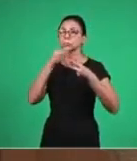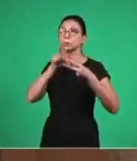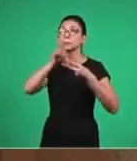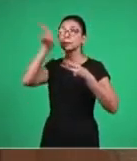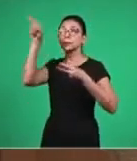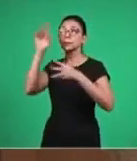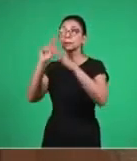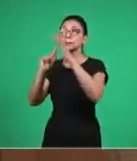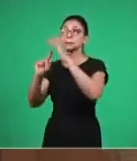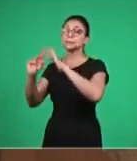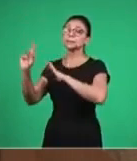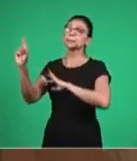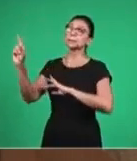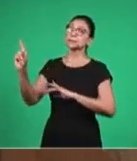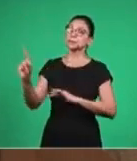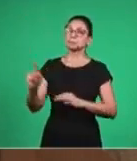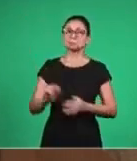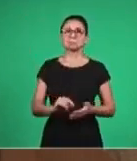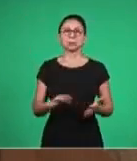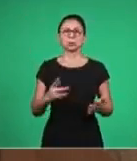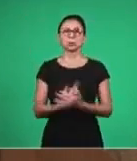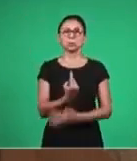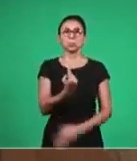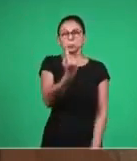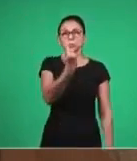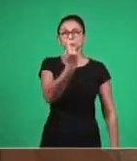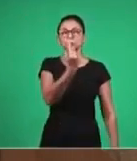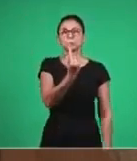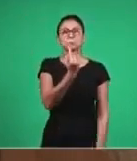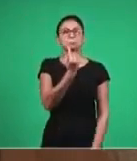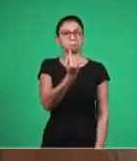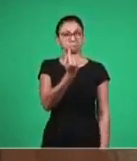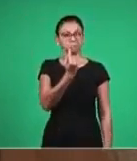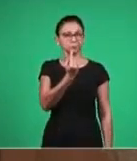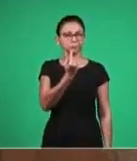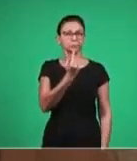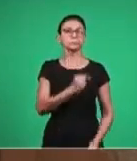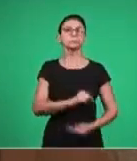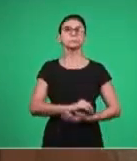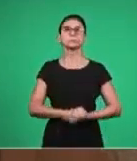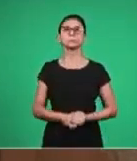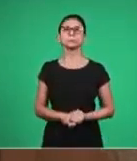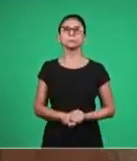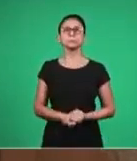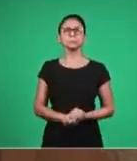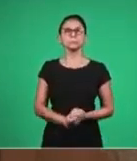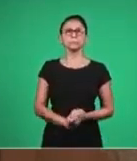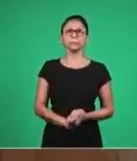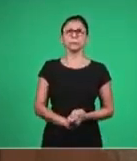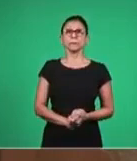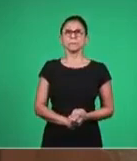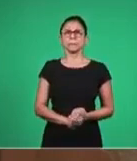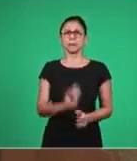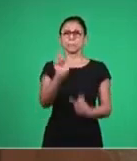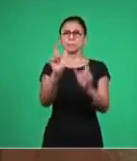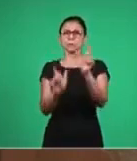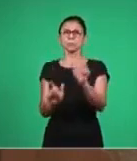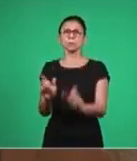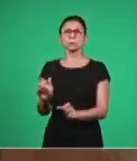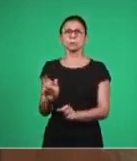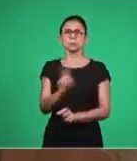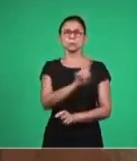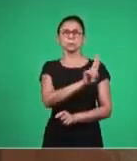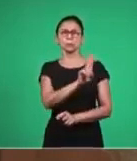eternity. The fact is, the only fact of people, of